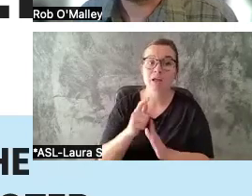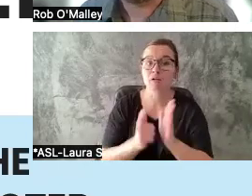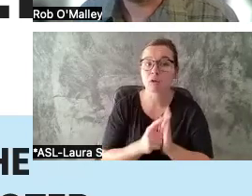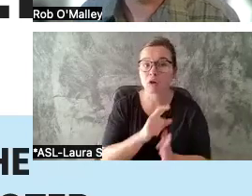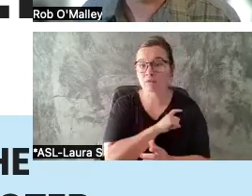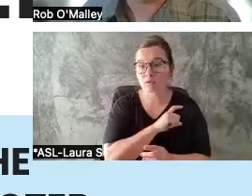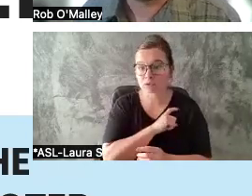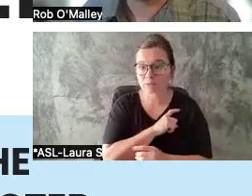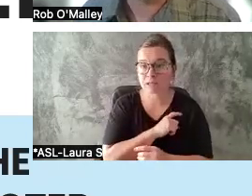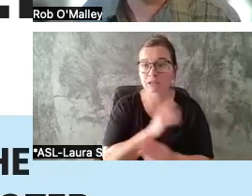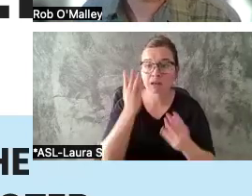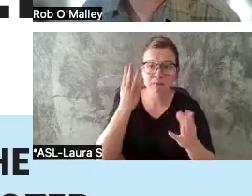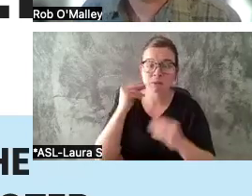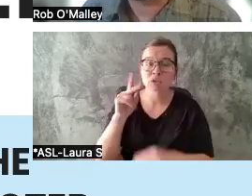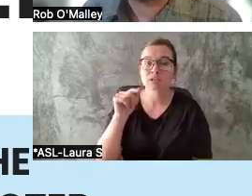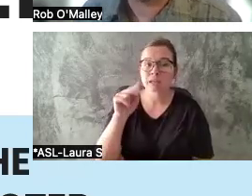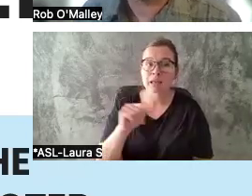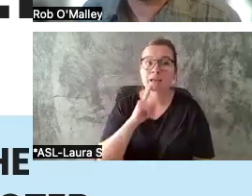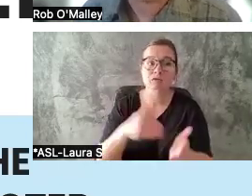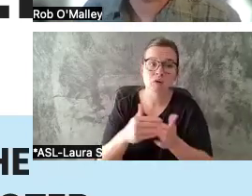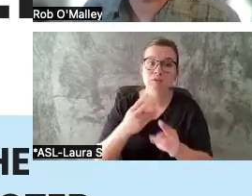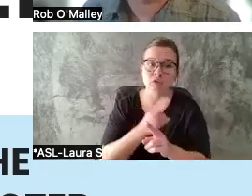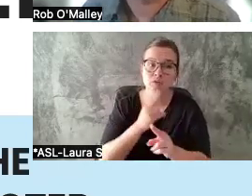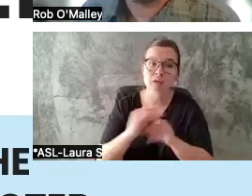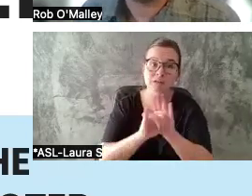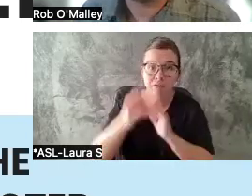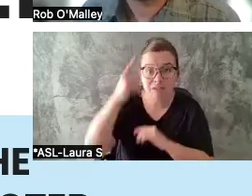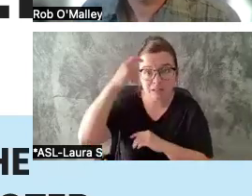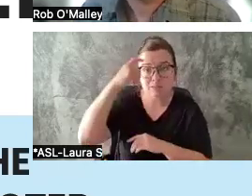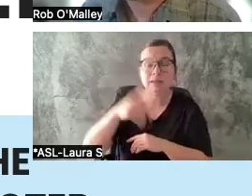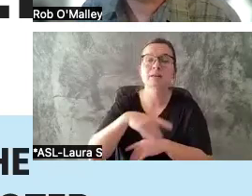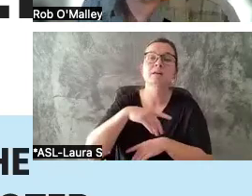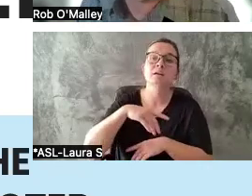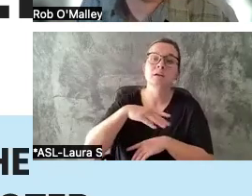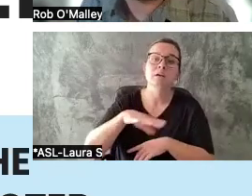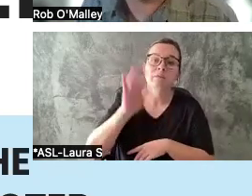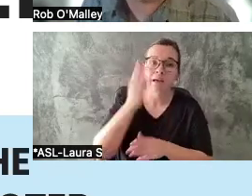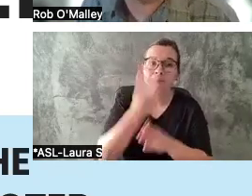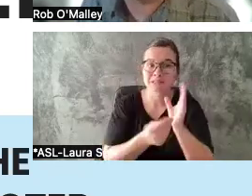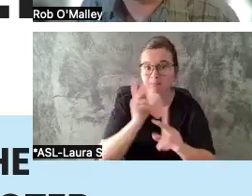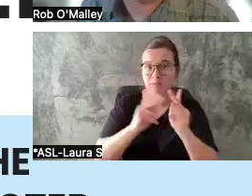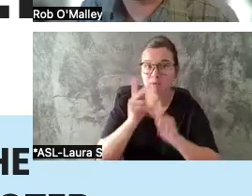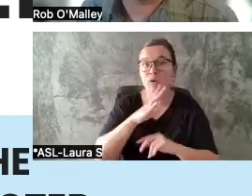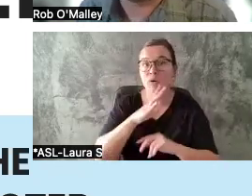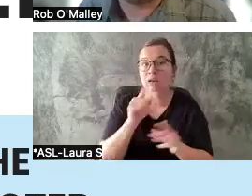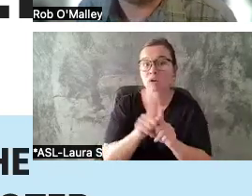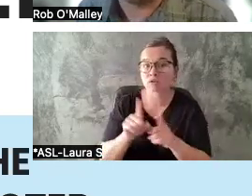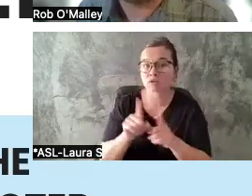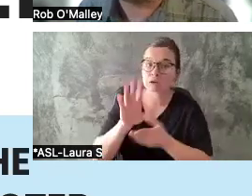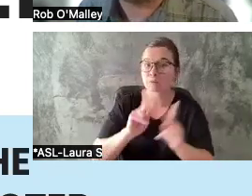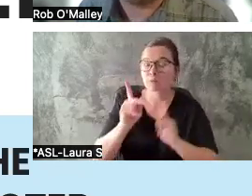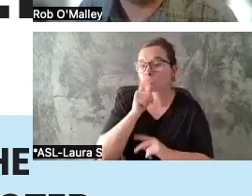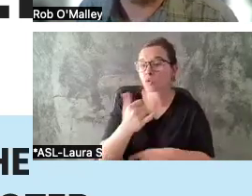contexts, DNA is routinely used to identify suspects, find missing persons, and also to exonerate individuals who may be